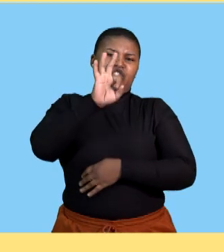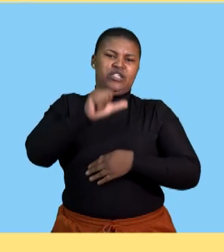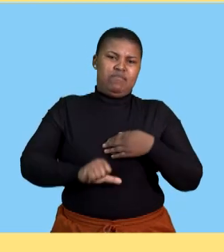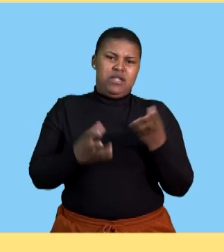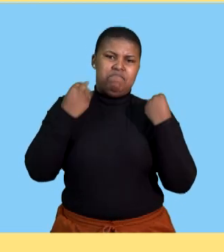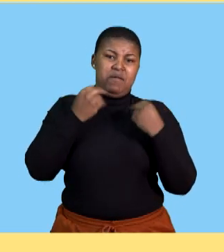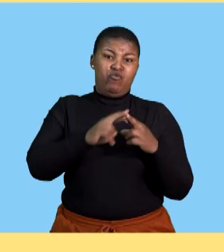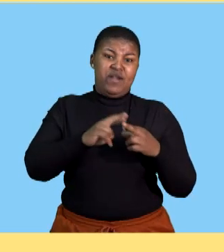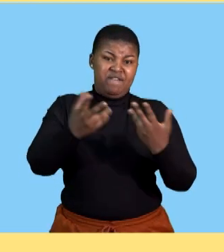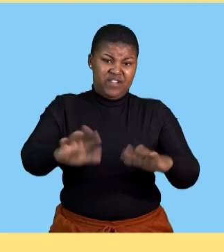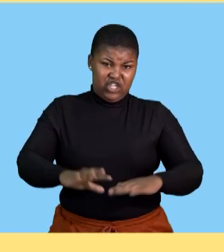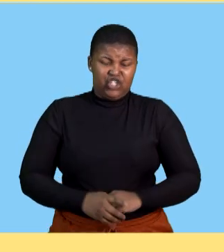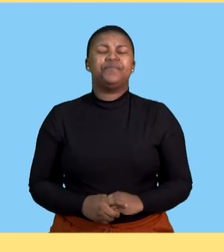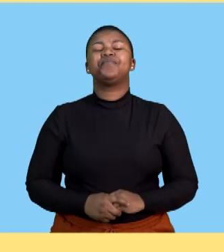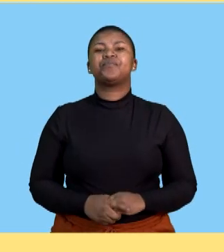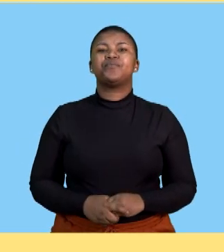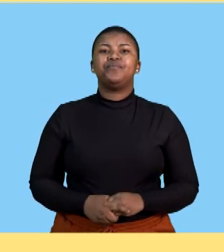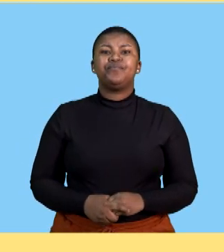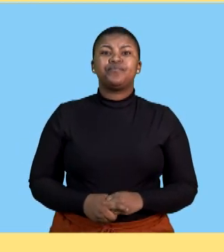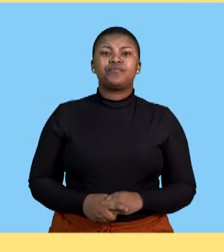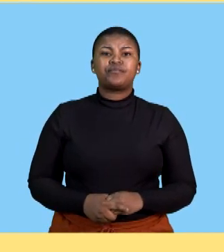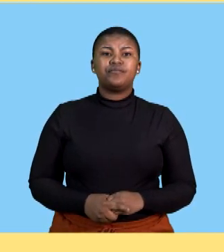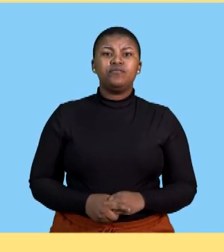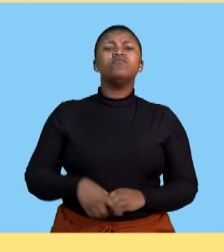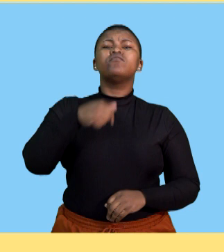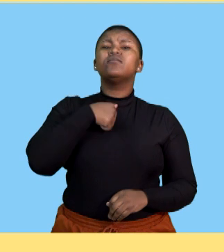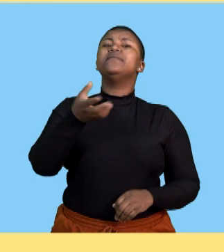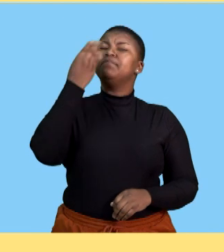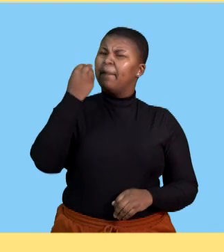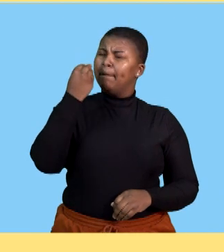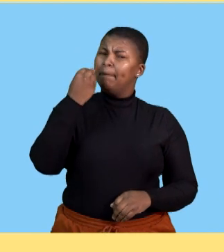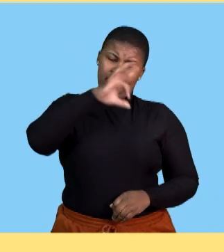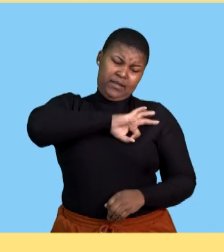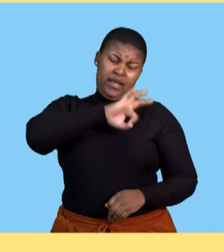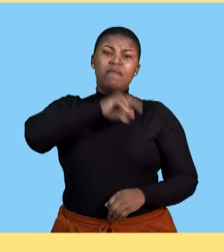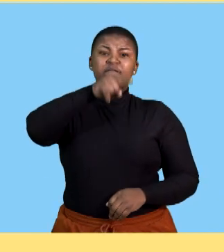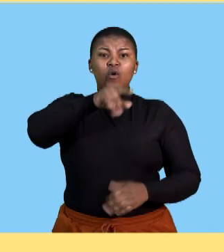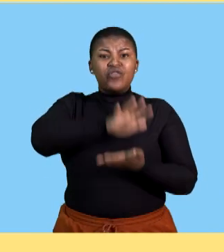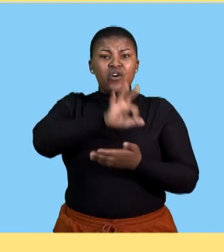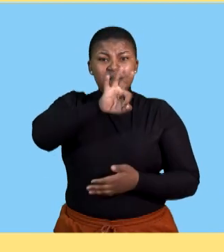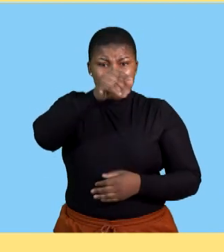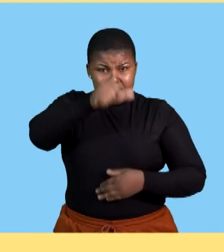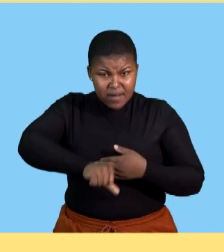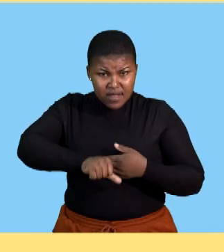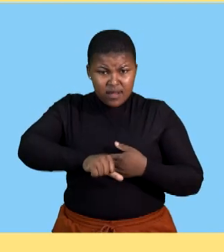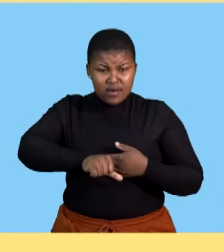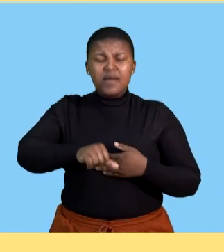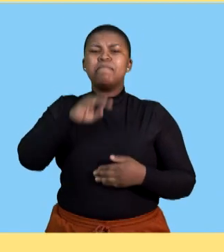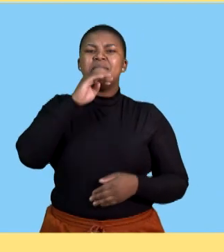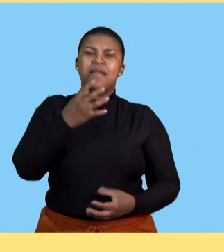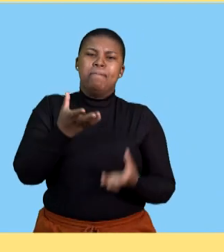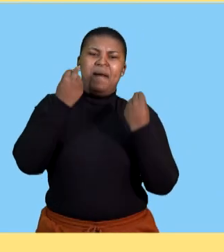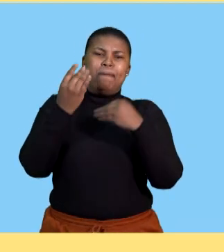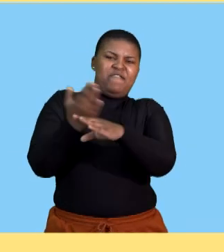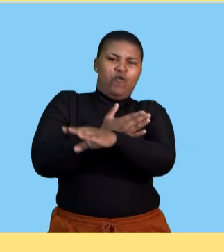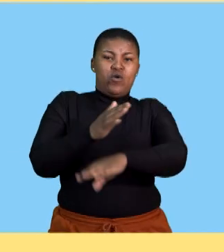for 13 months. Once we receive income for 13 months, we have received income